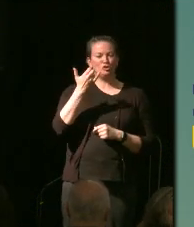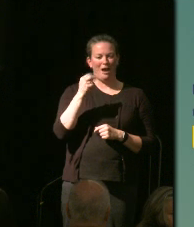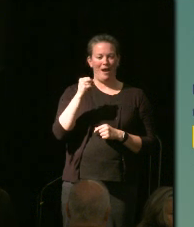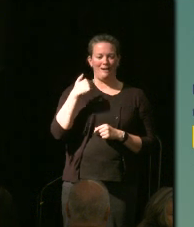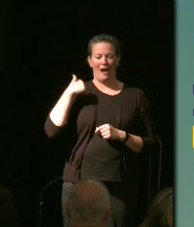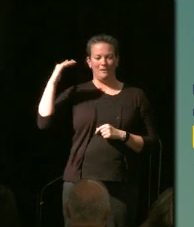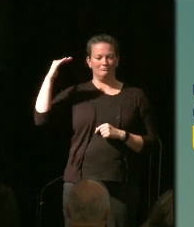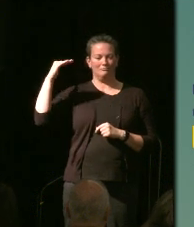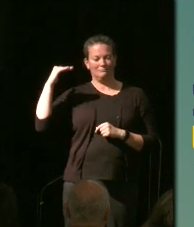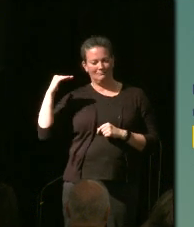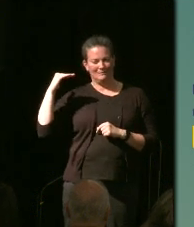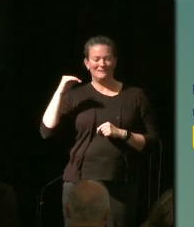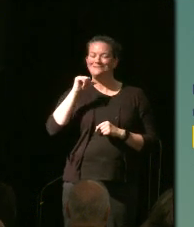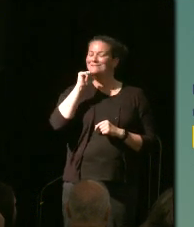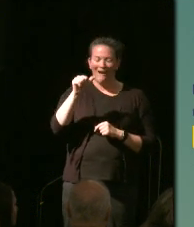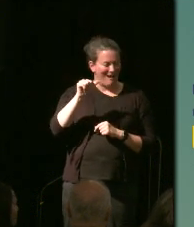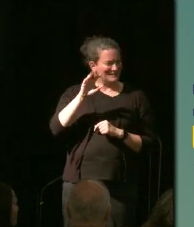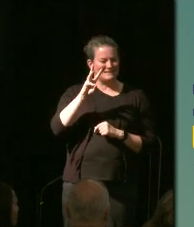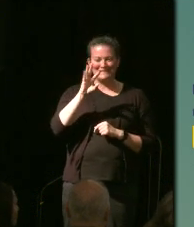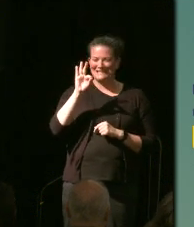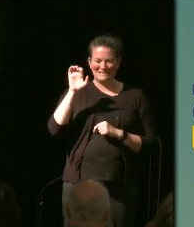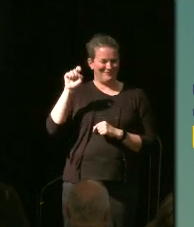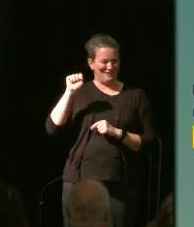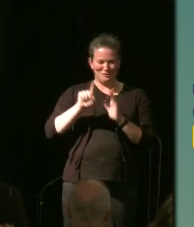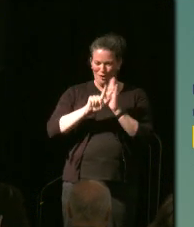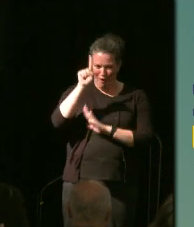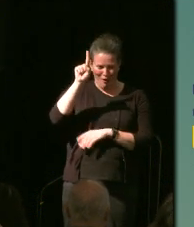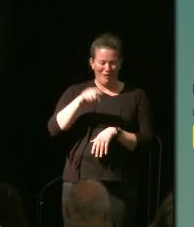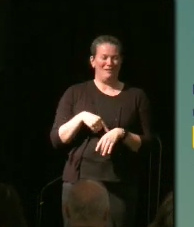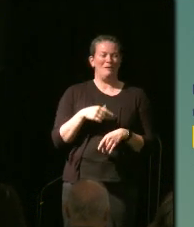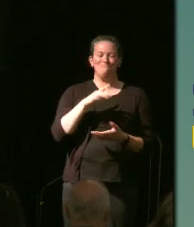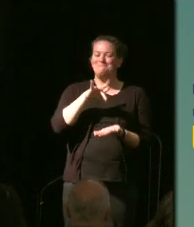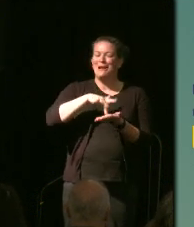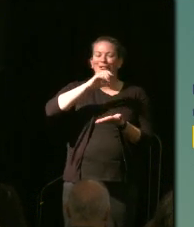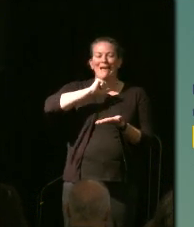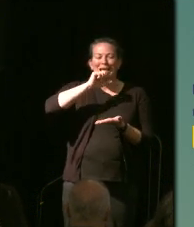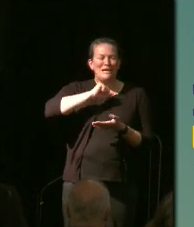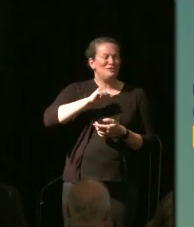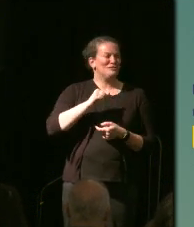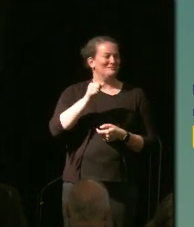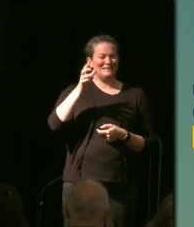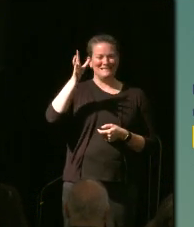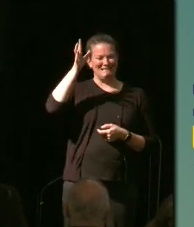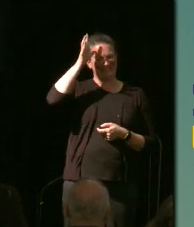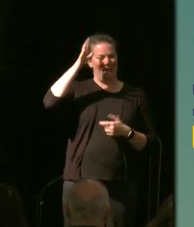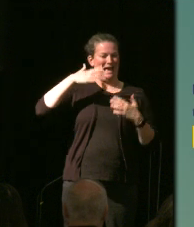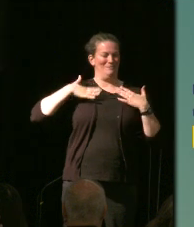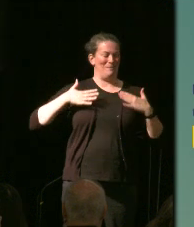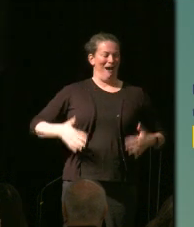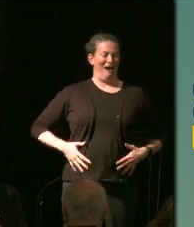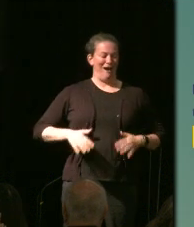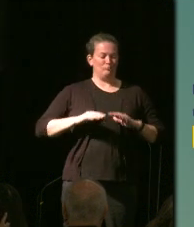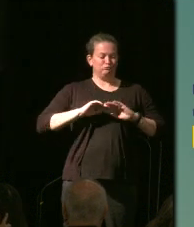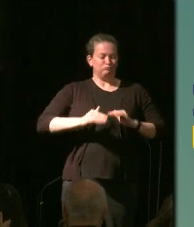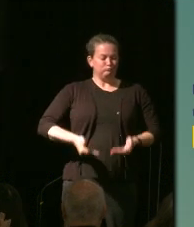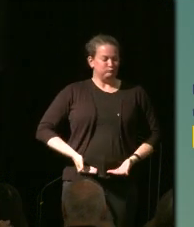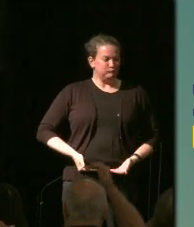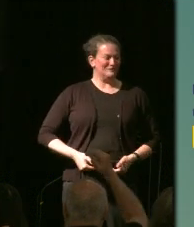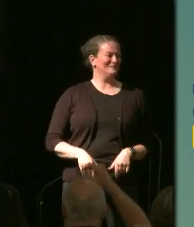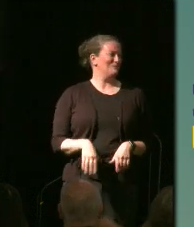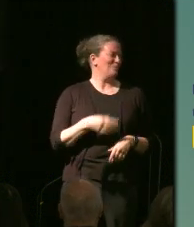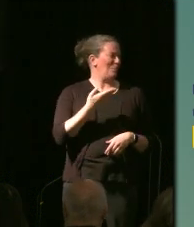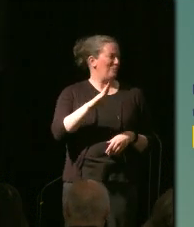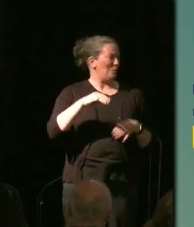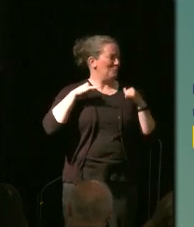tall, white, middle-aged male with a dad bod, and a blue suit. So I'm here today to talk to you about